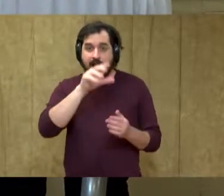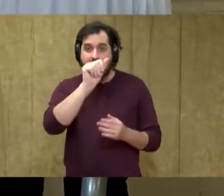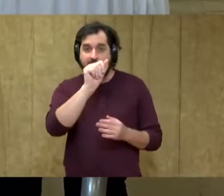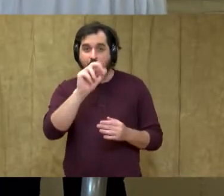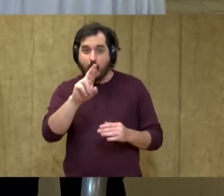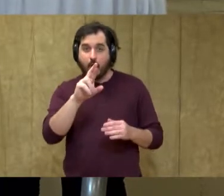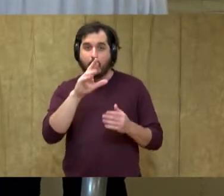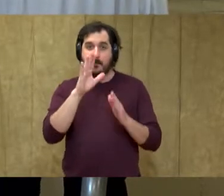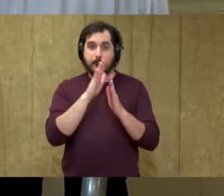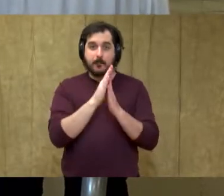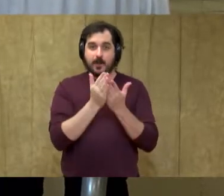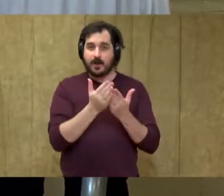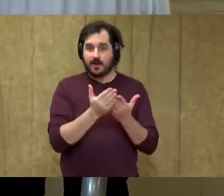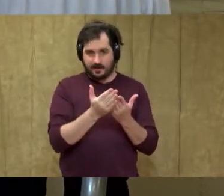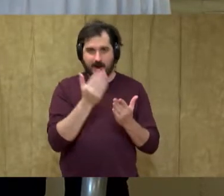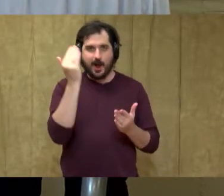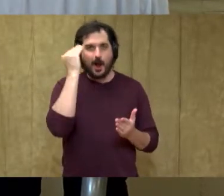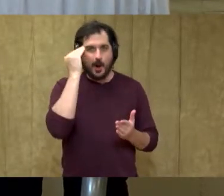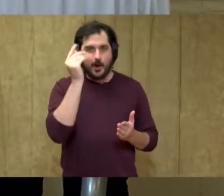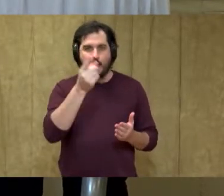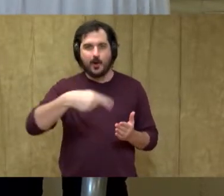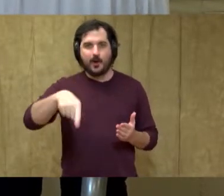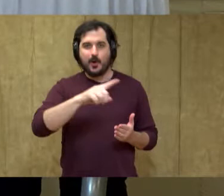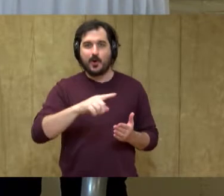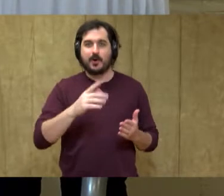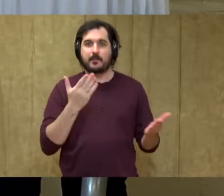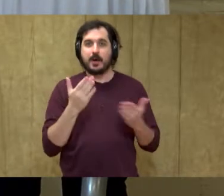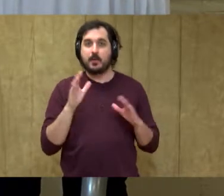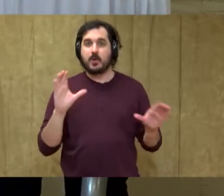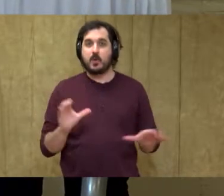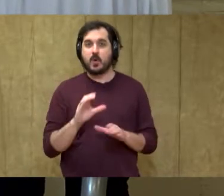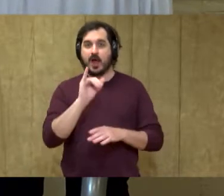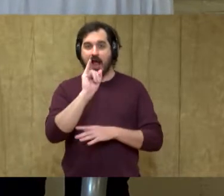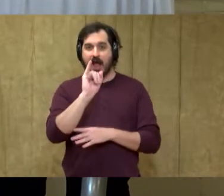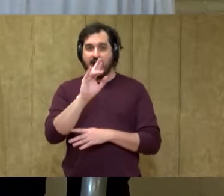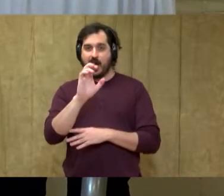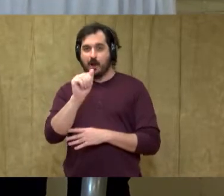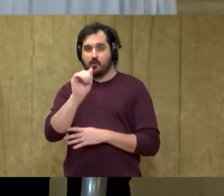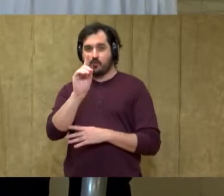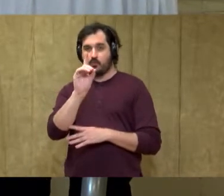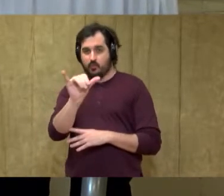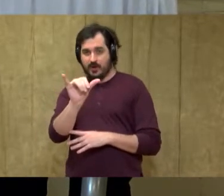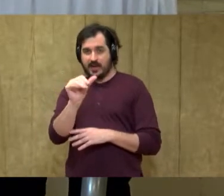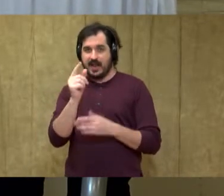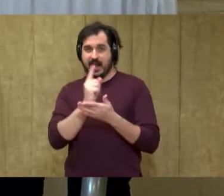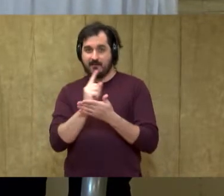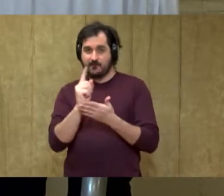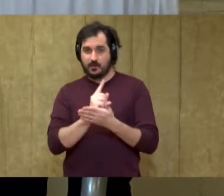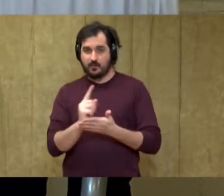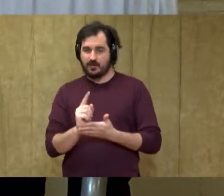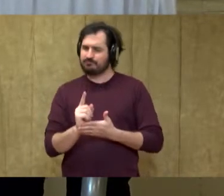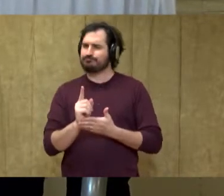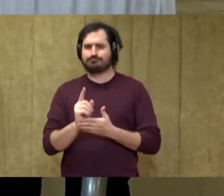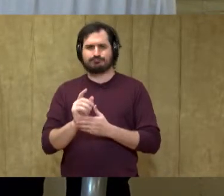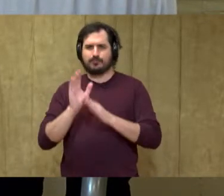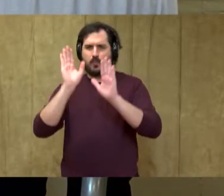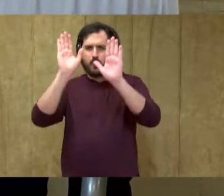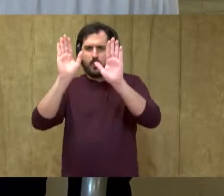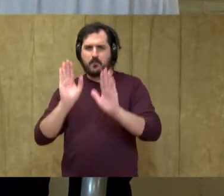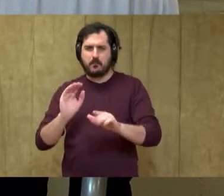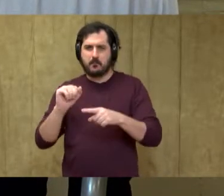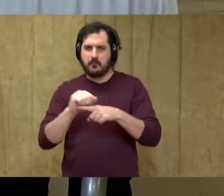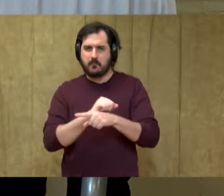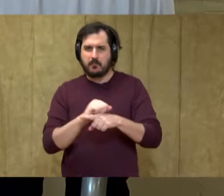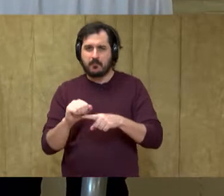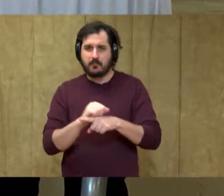few minutes here or a few minutes there, that's great, boys and girls. That's great practice. When you're doing that, are you going back in